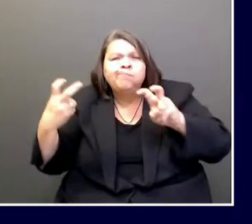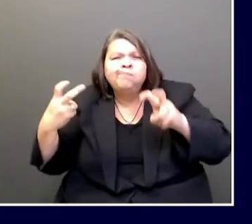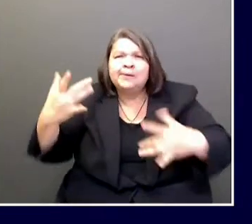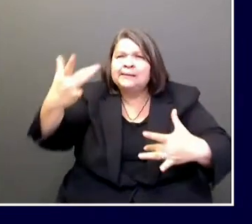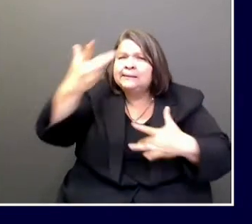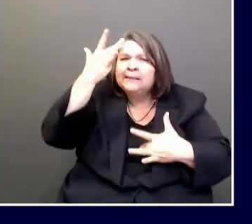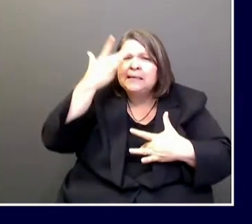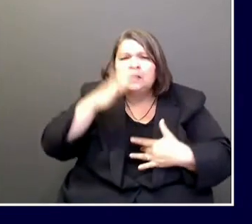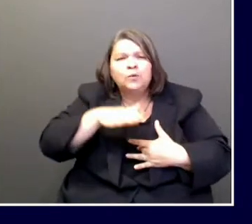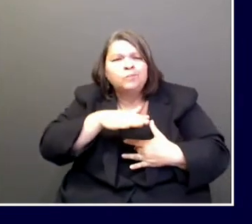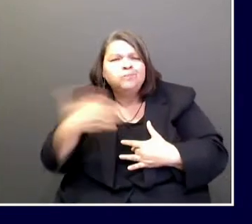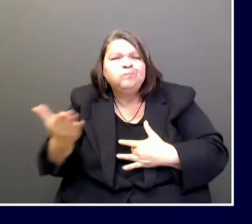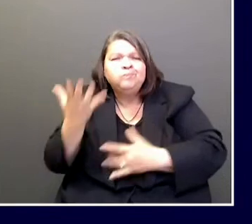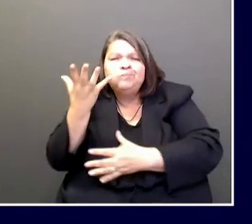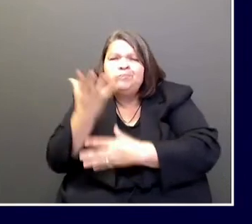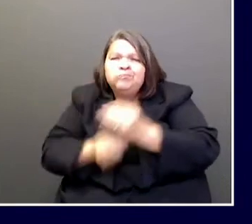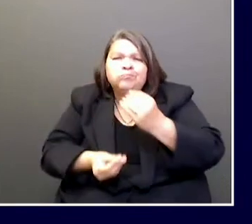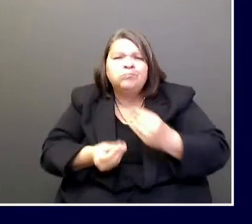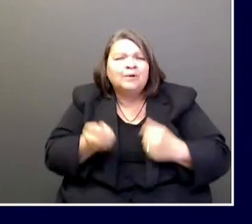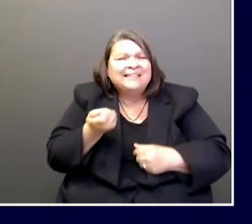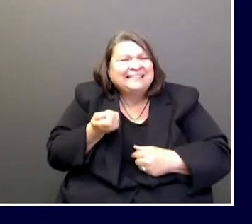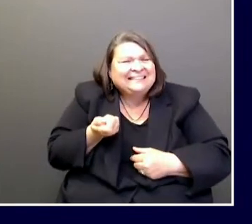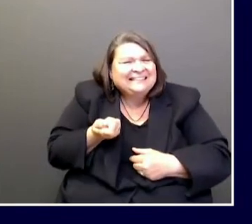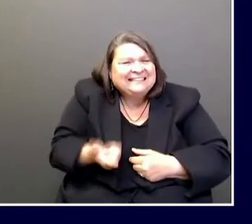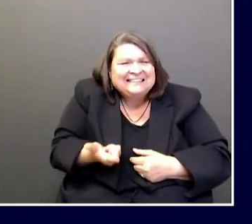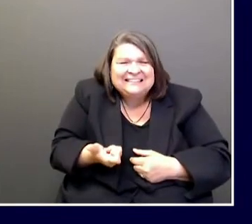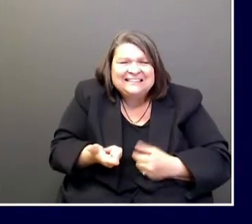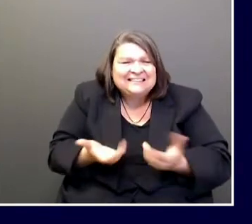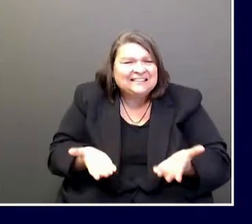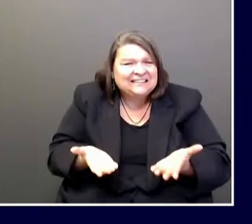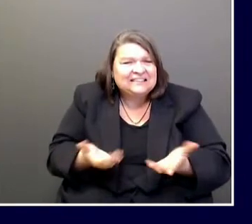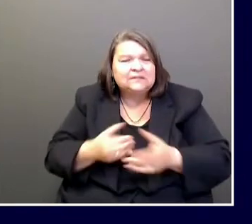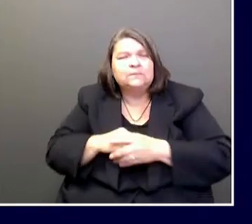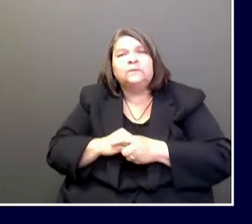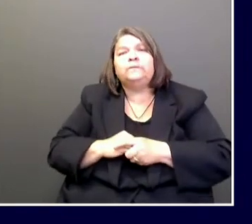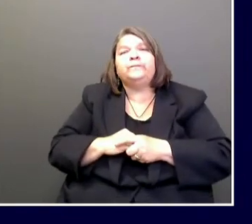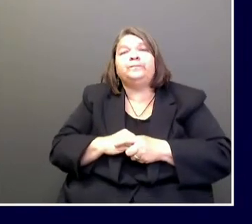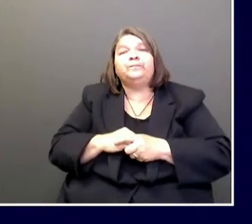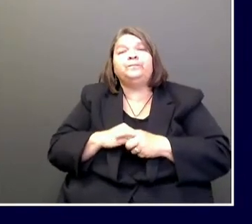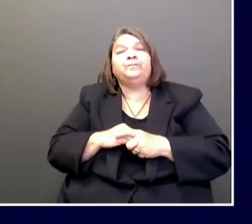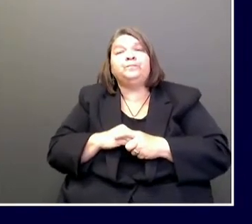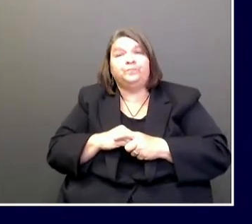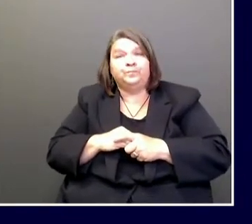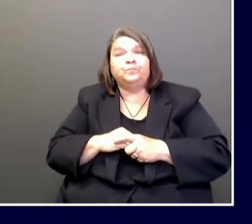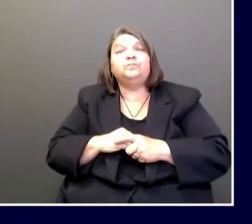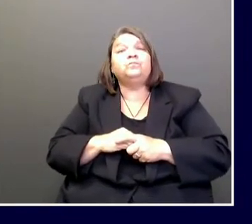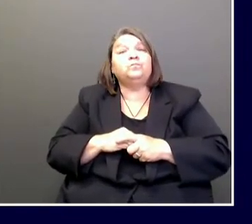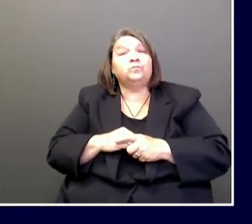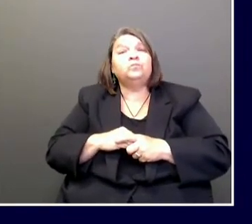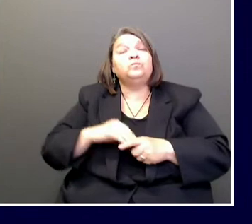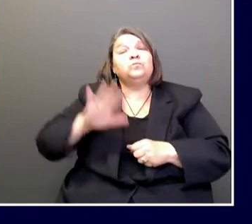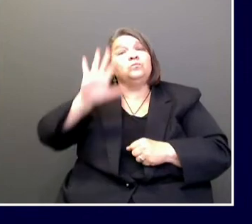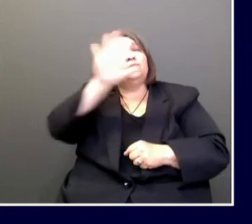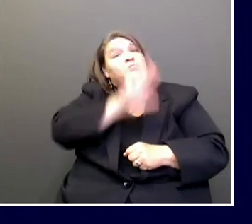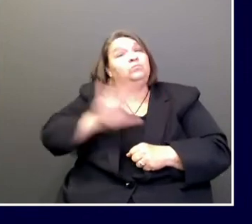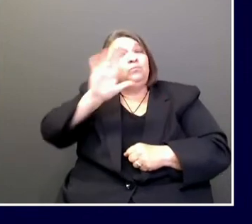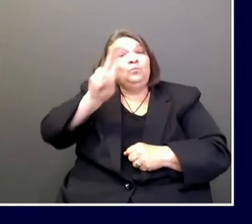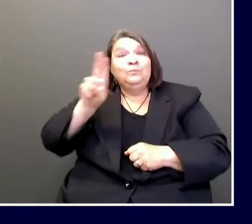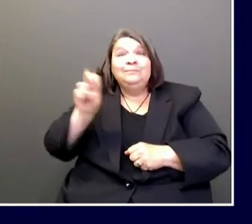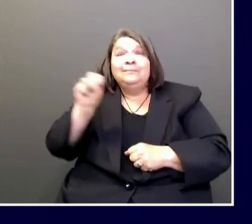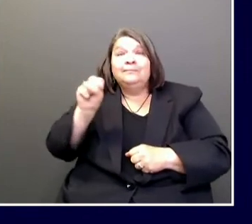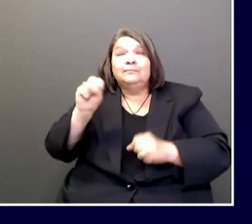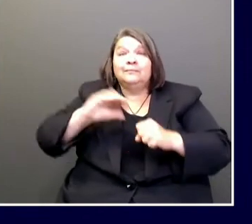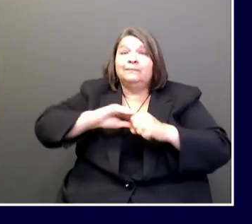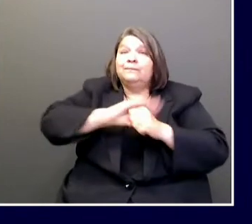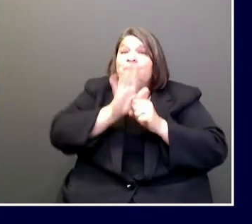further. Most of the spread that's happening around the country is among unvaccinated individuals